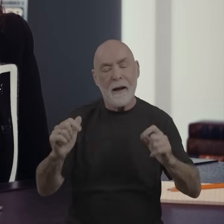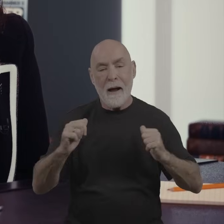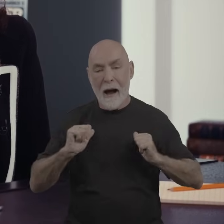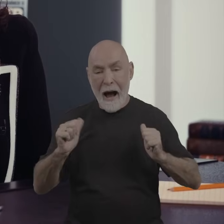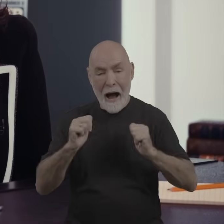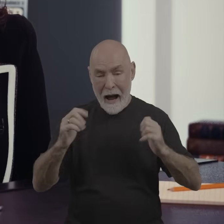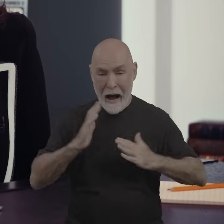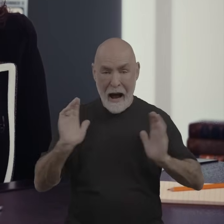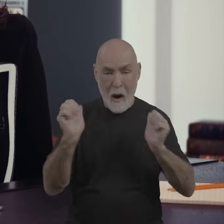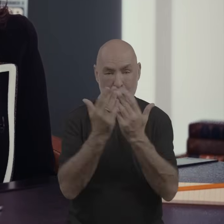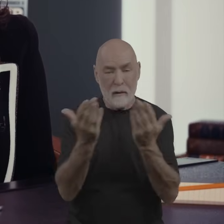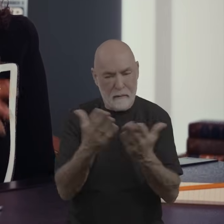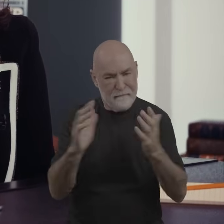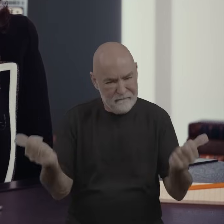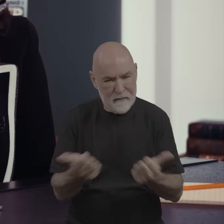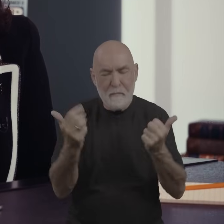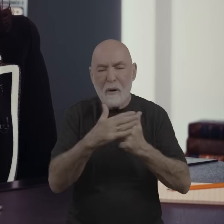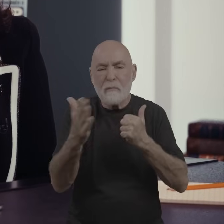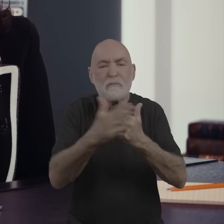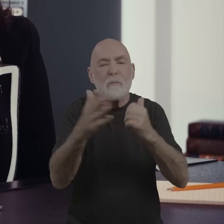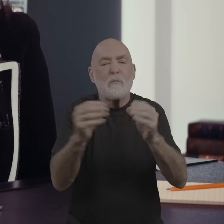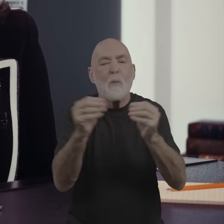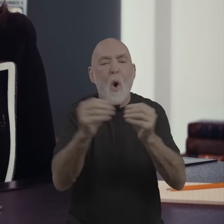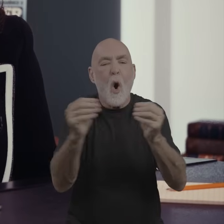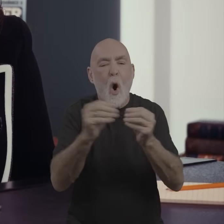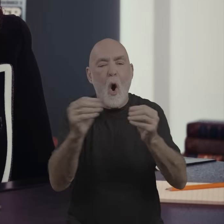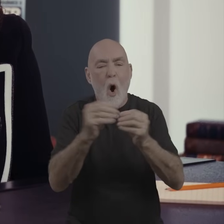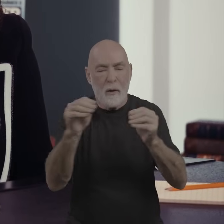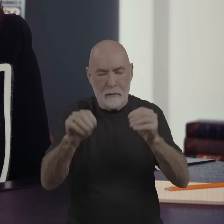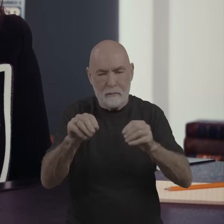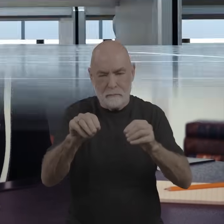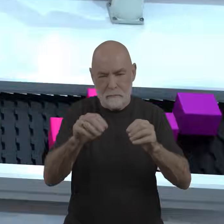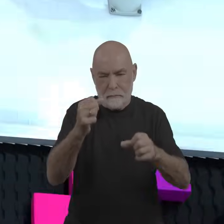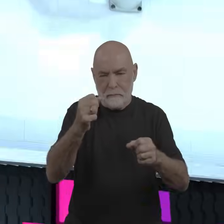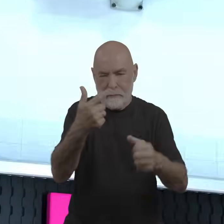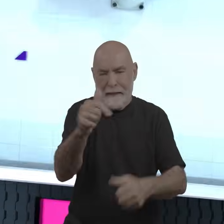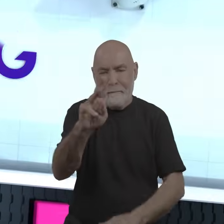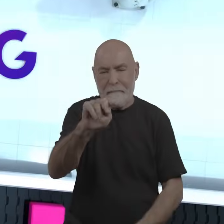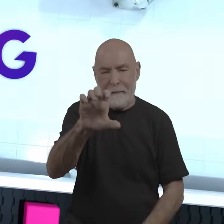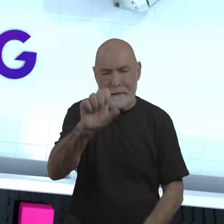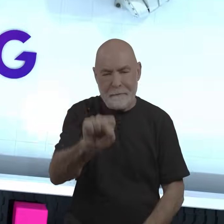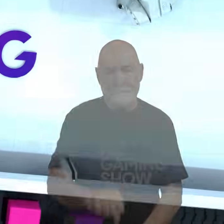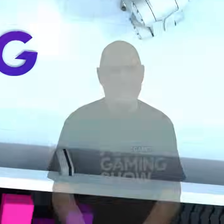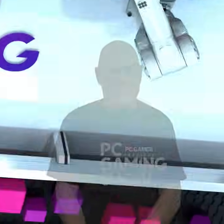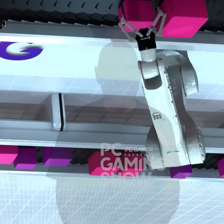build might be finished, but we've still got more games to show. So let's take a look.